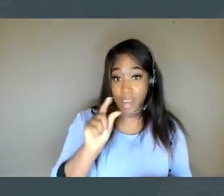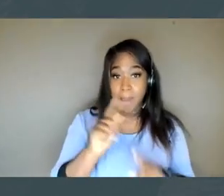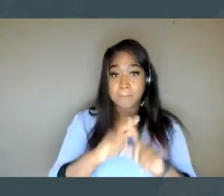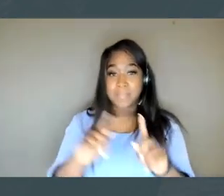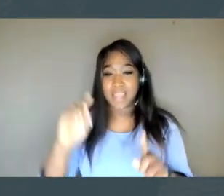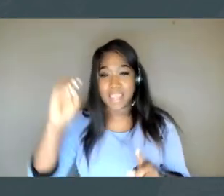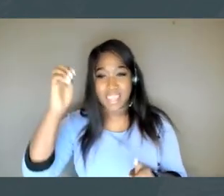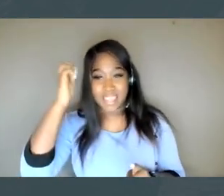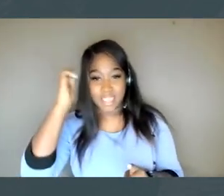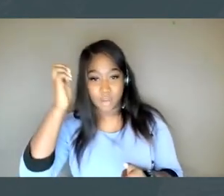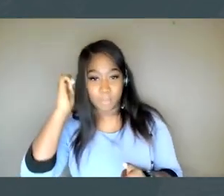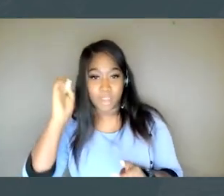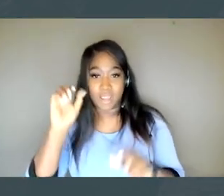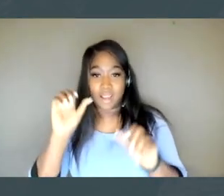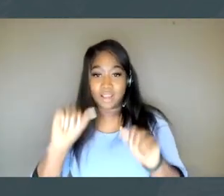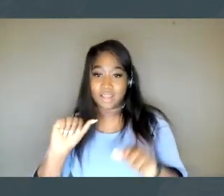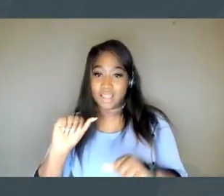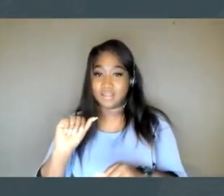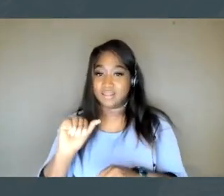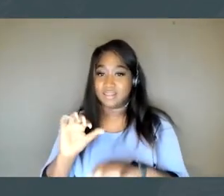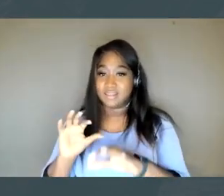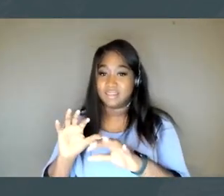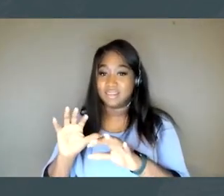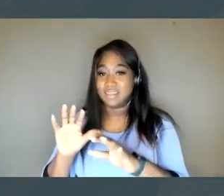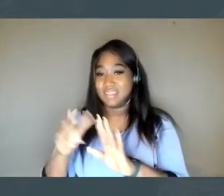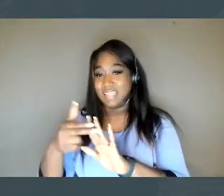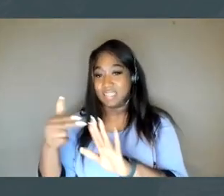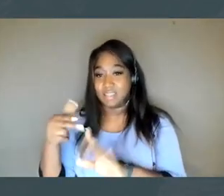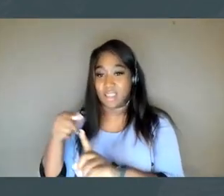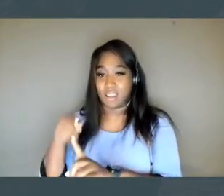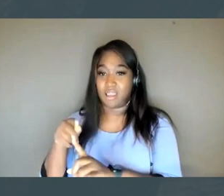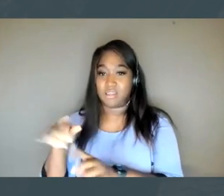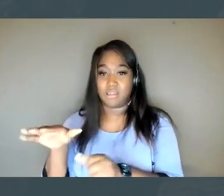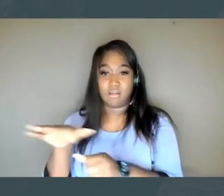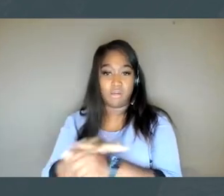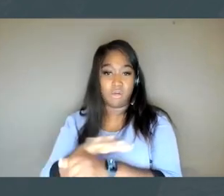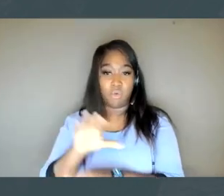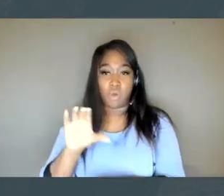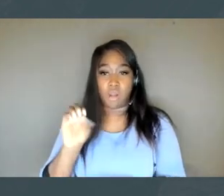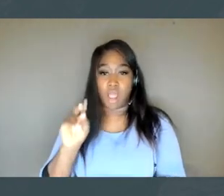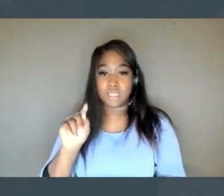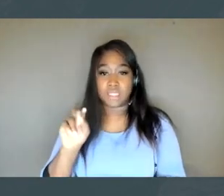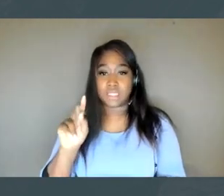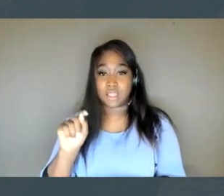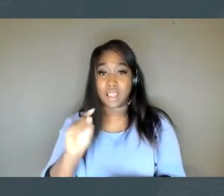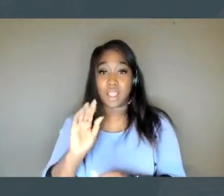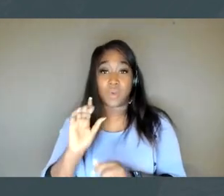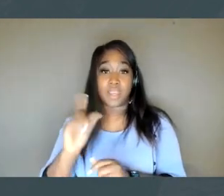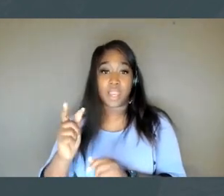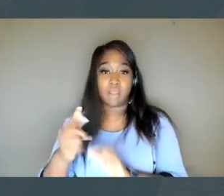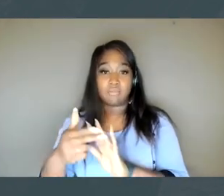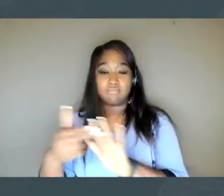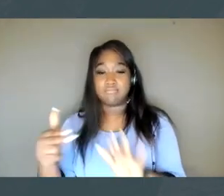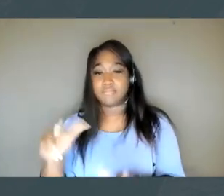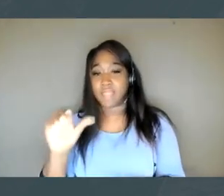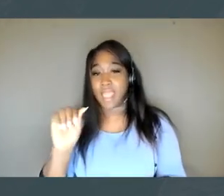continent, but it was also designating what later on became Abyssinia. So there was the awareness, the knowledge that